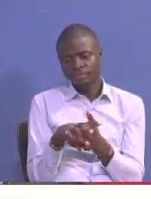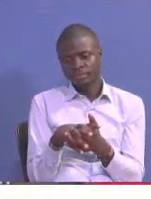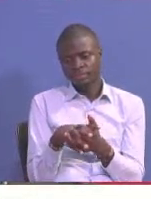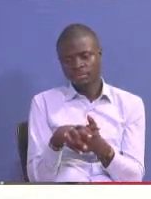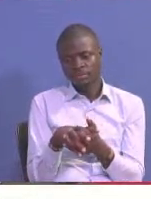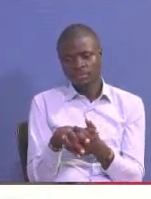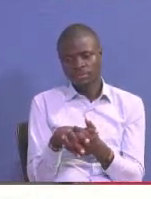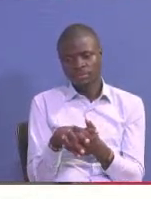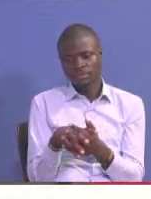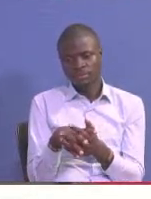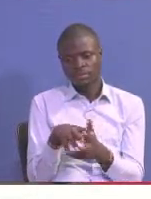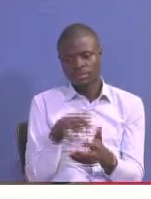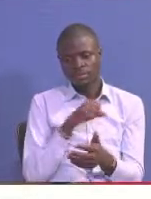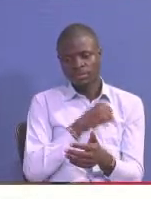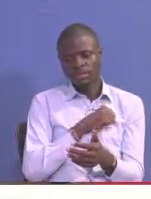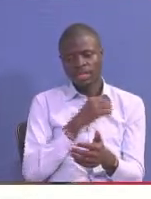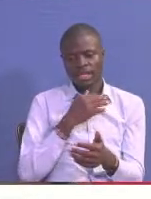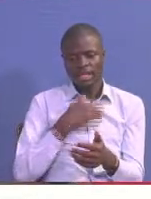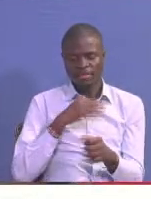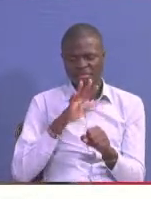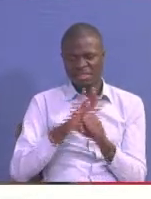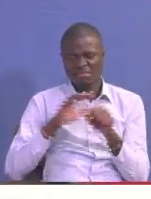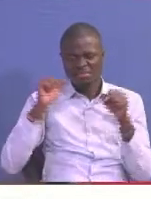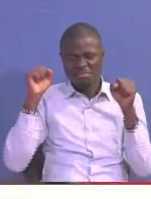Sorry, I have a bit of cold.